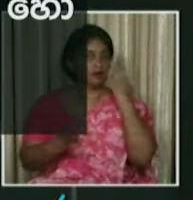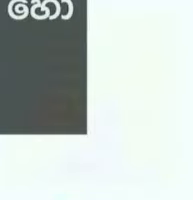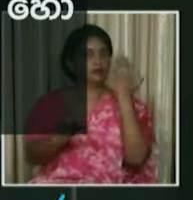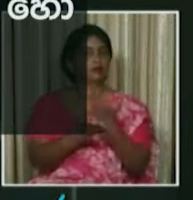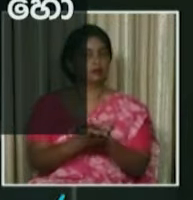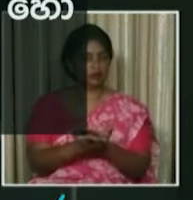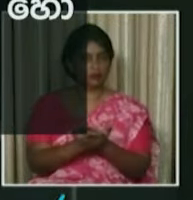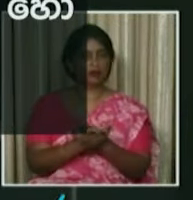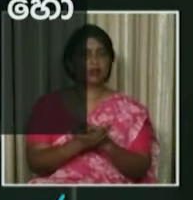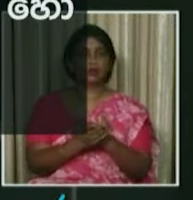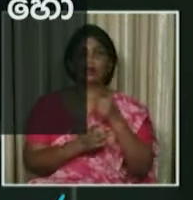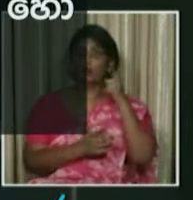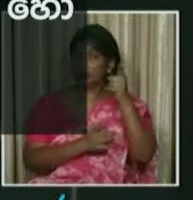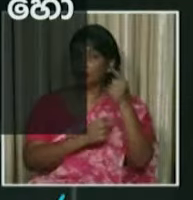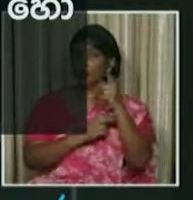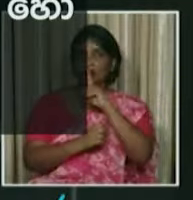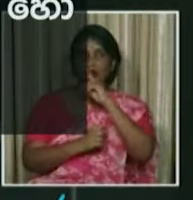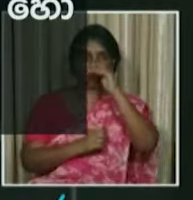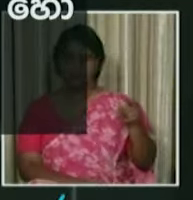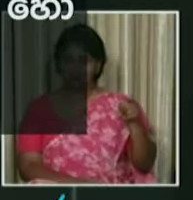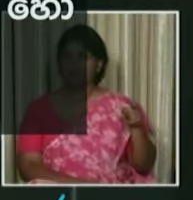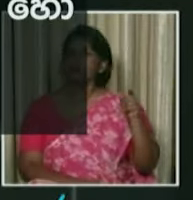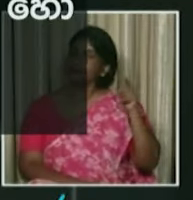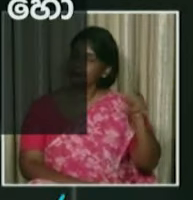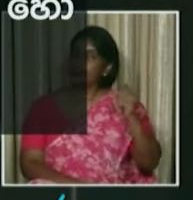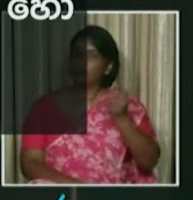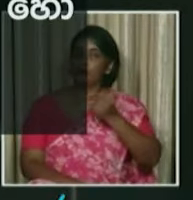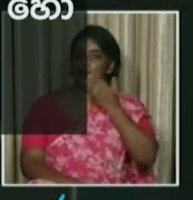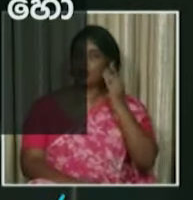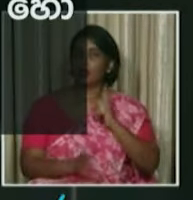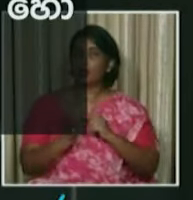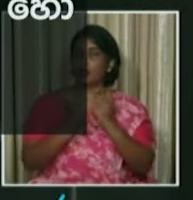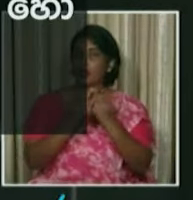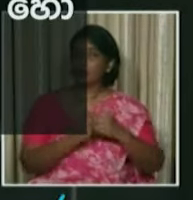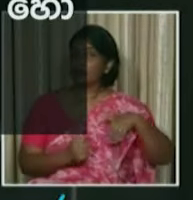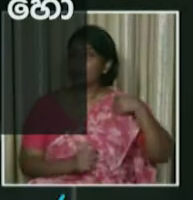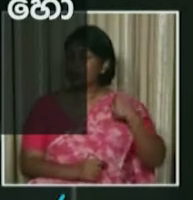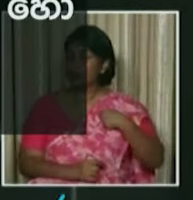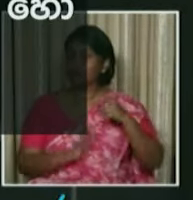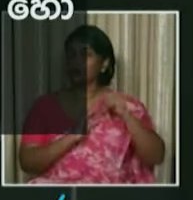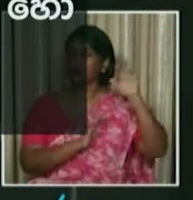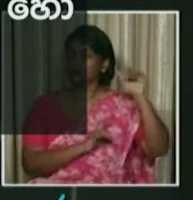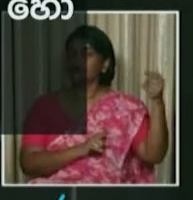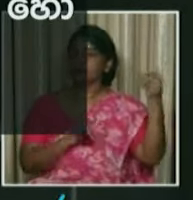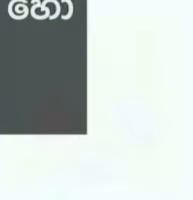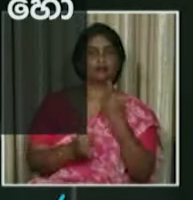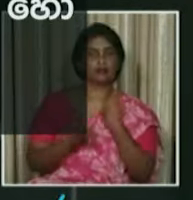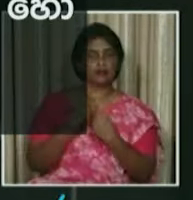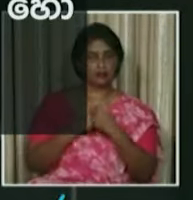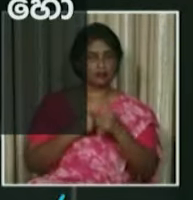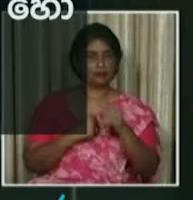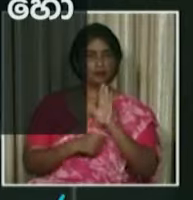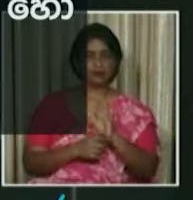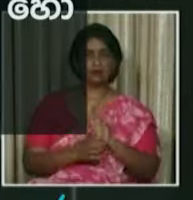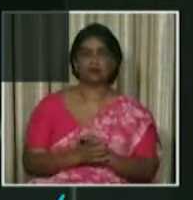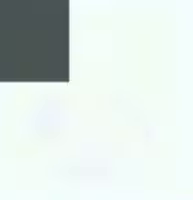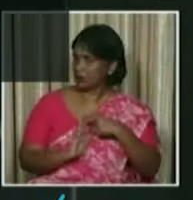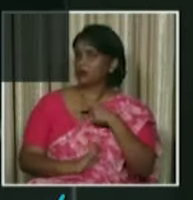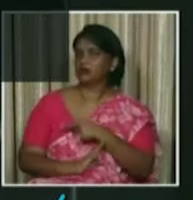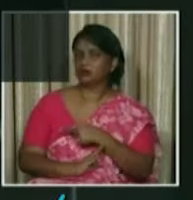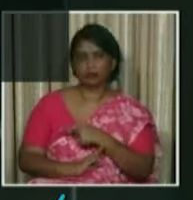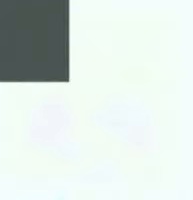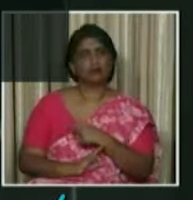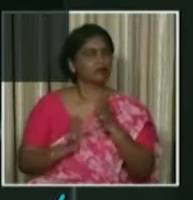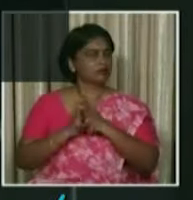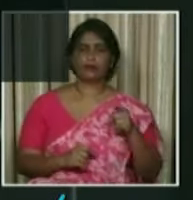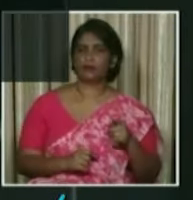General to examine this and refer it to the Criminal Investigation Department or the Commission on Bribery and Corruption.